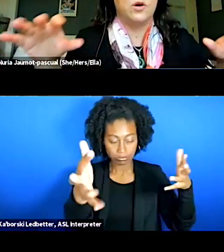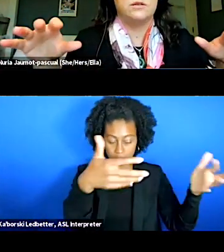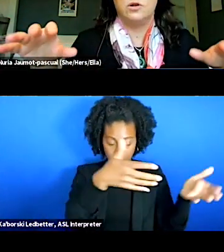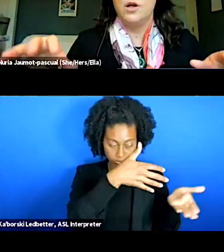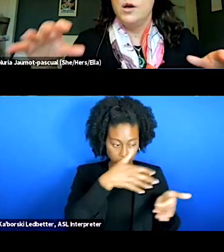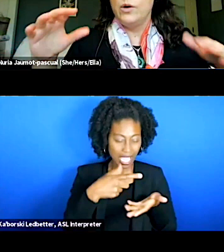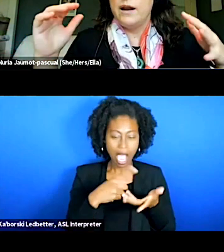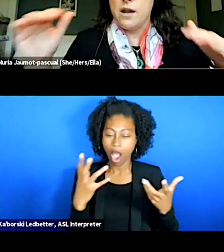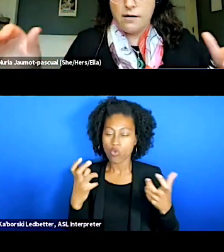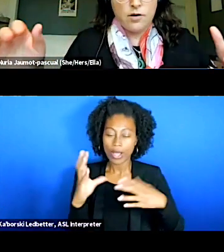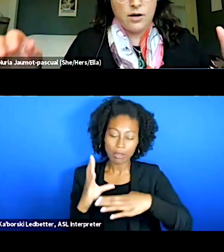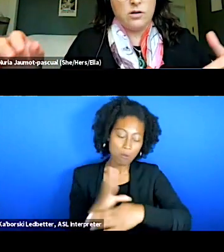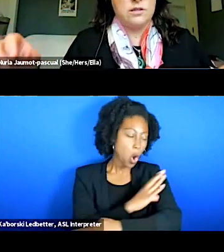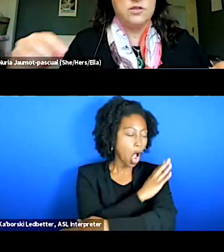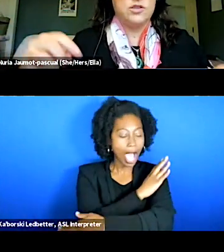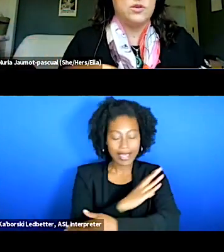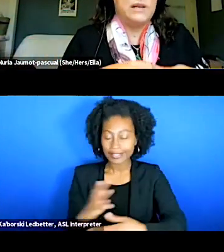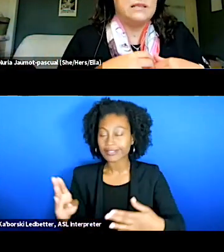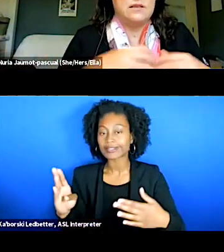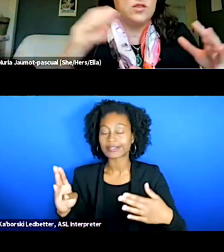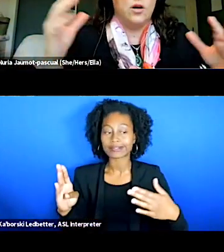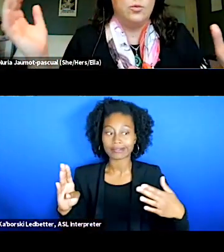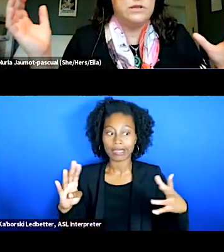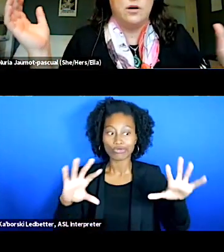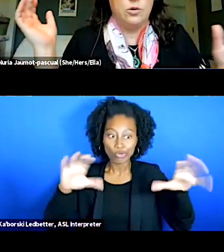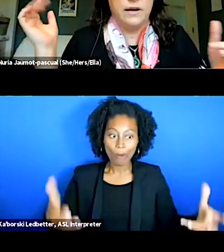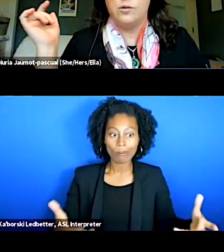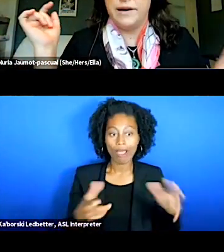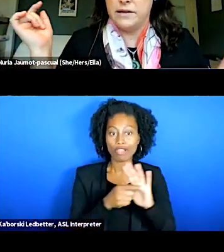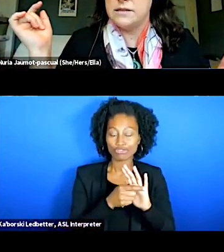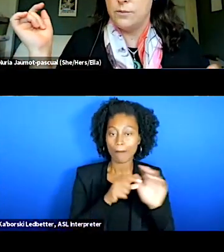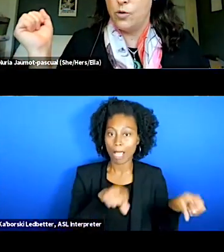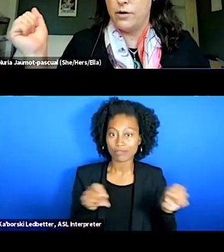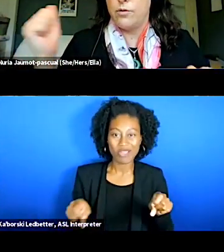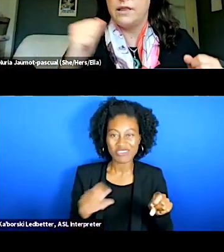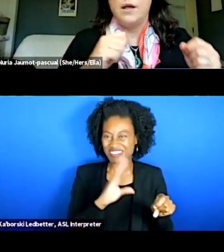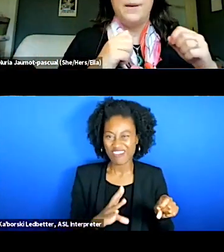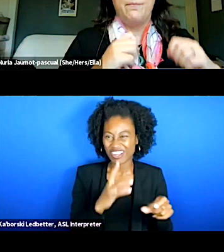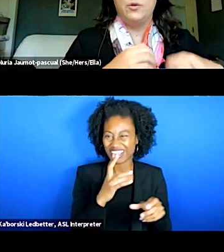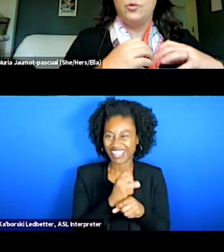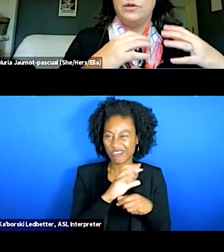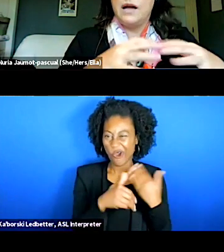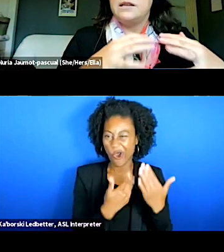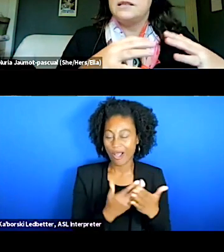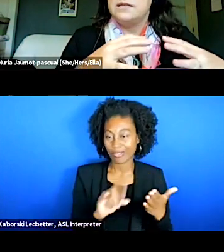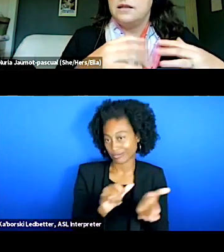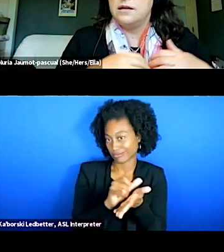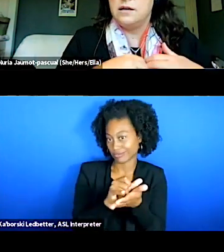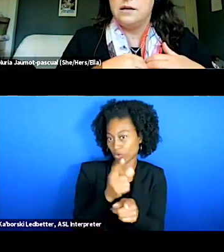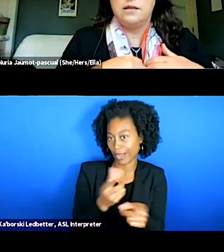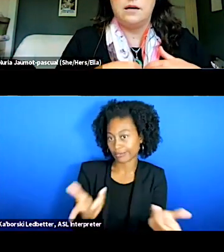reach possible. We can never get all the literature because there's always a hole in our net somewhere, right? But that